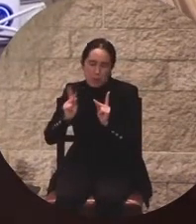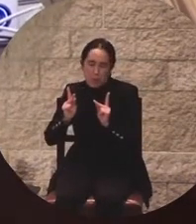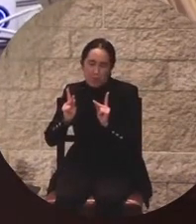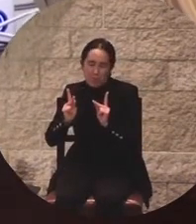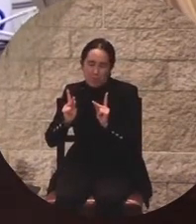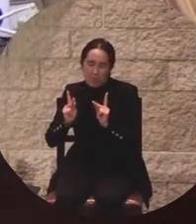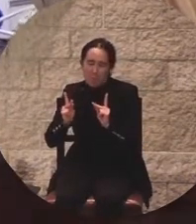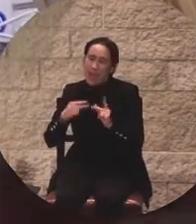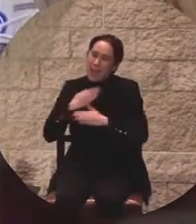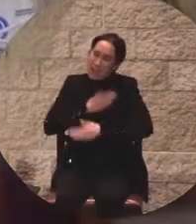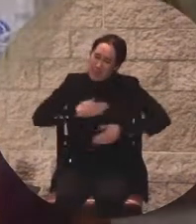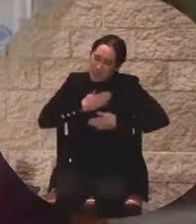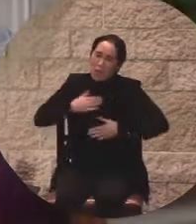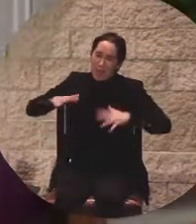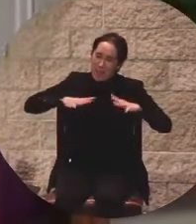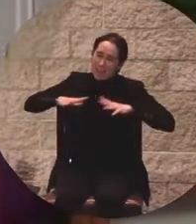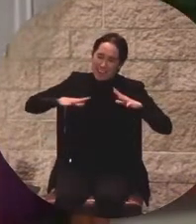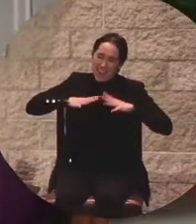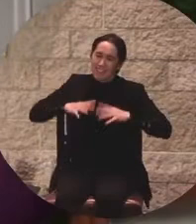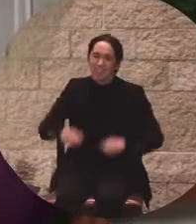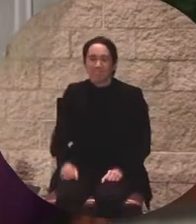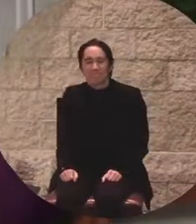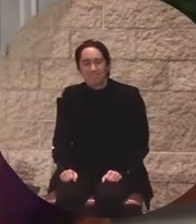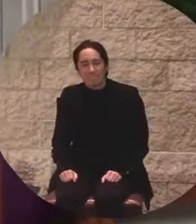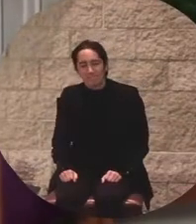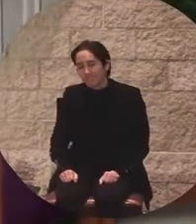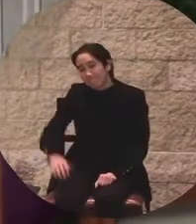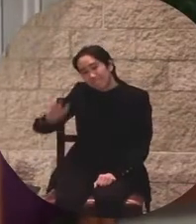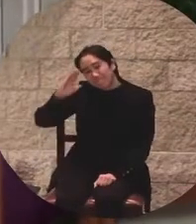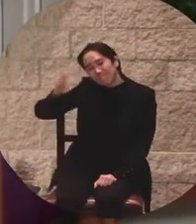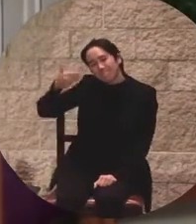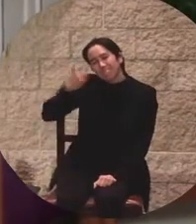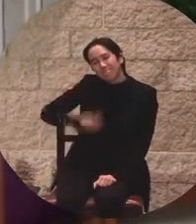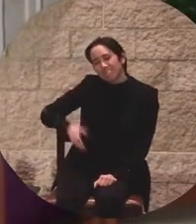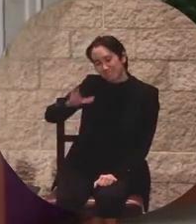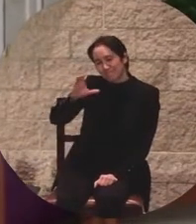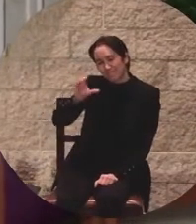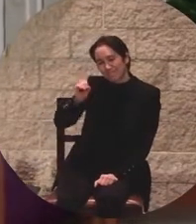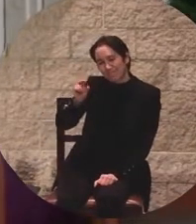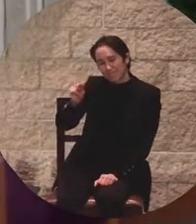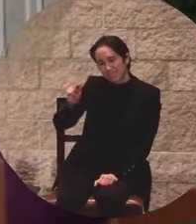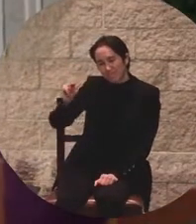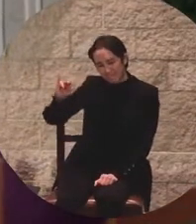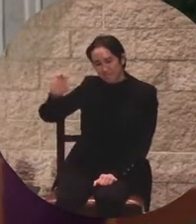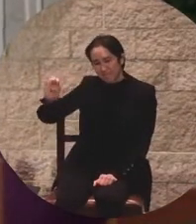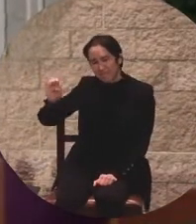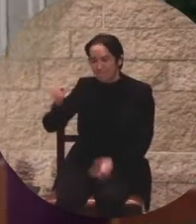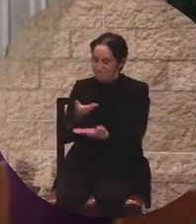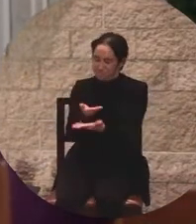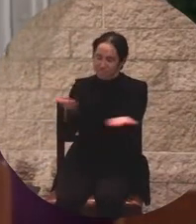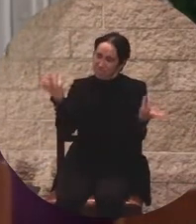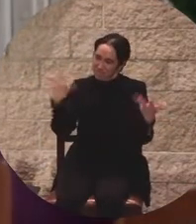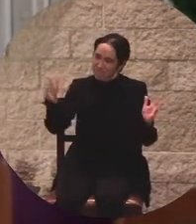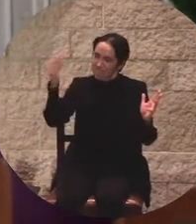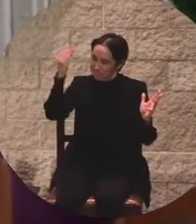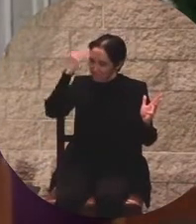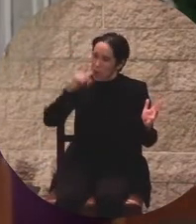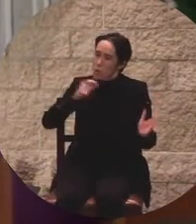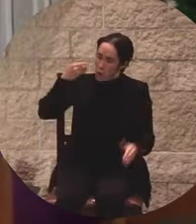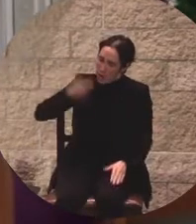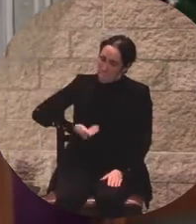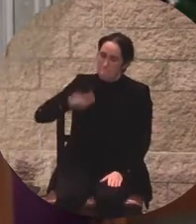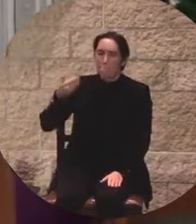great holiday. Hi, I'm Connie. You know me, the voice and the face that made Unity